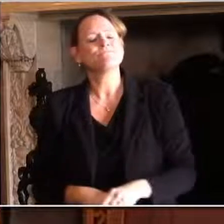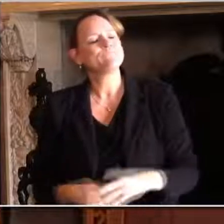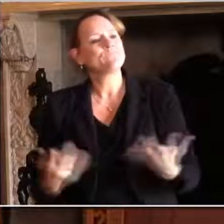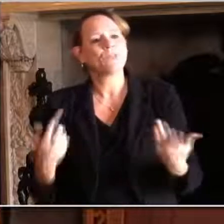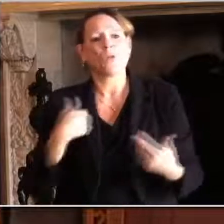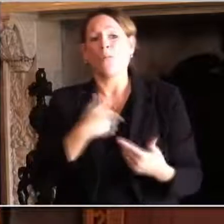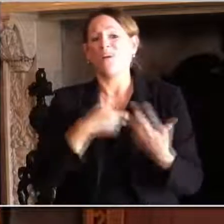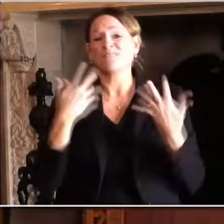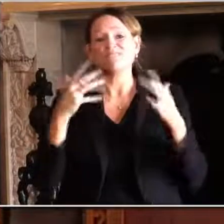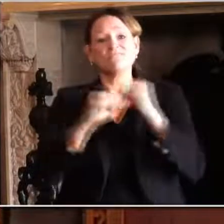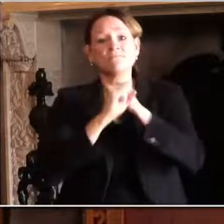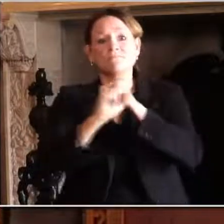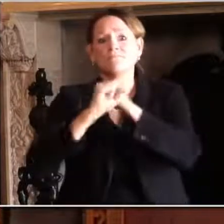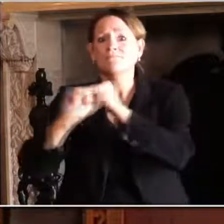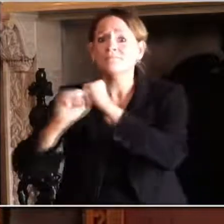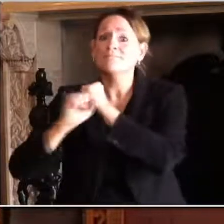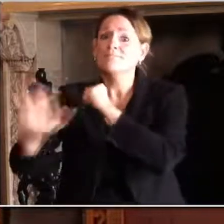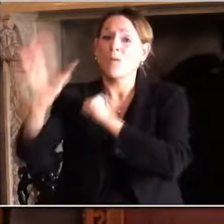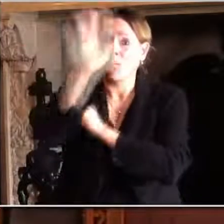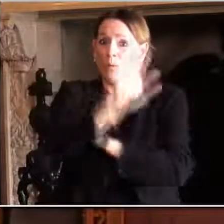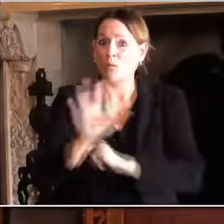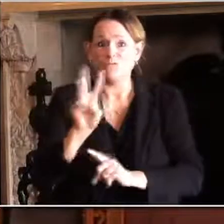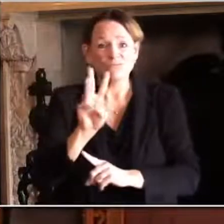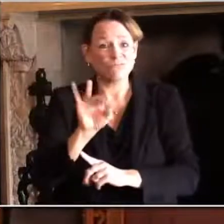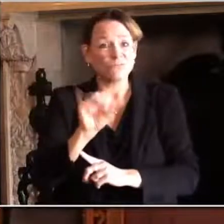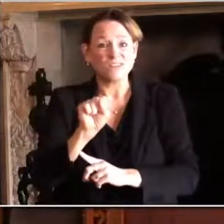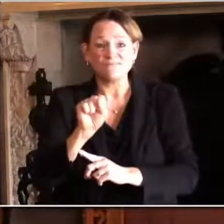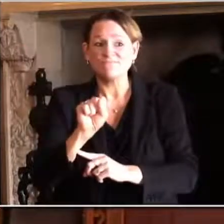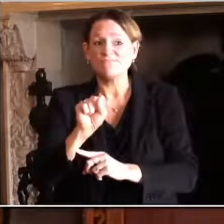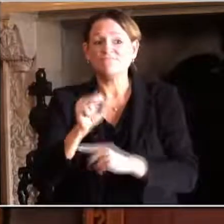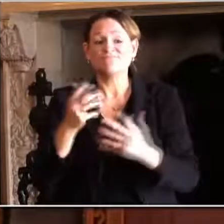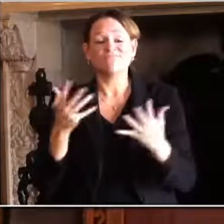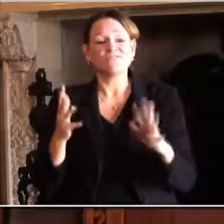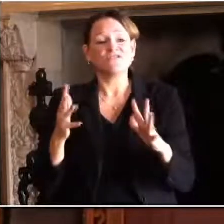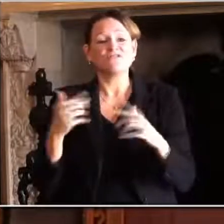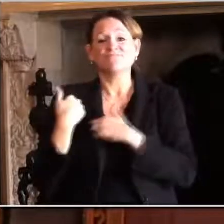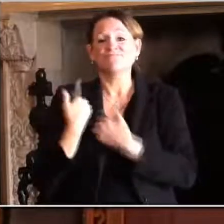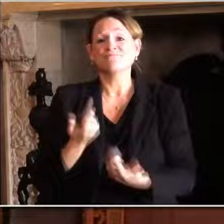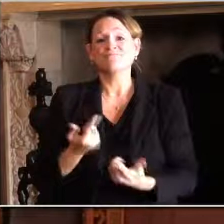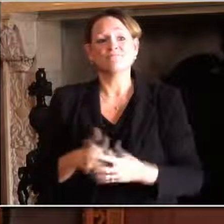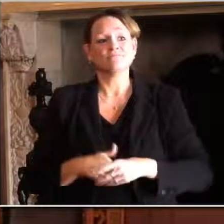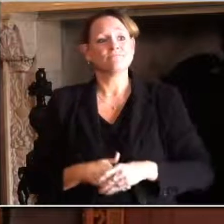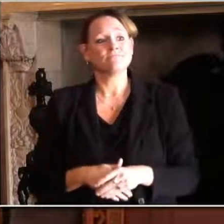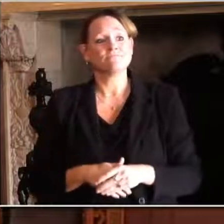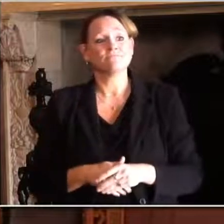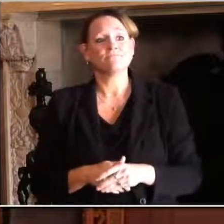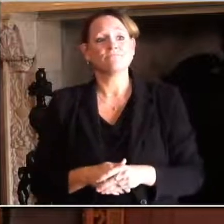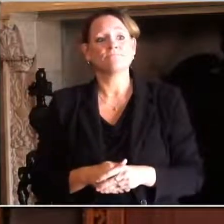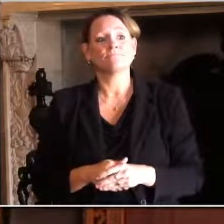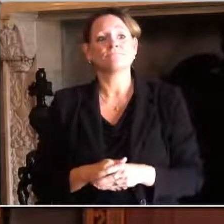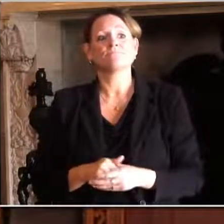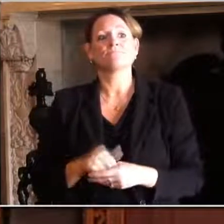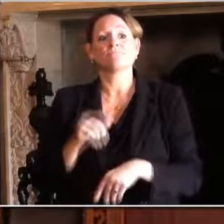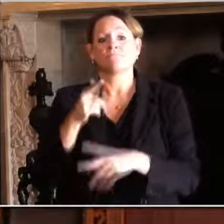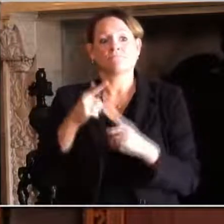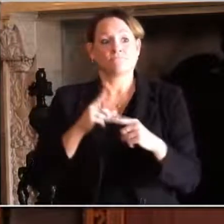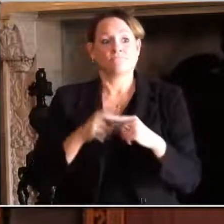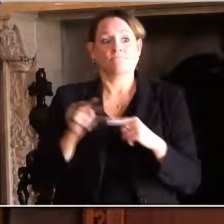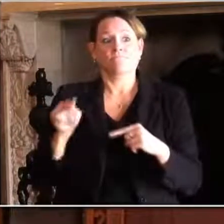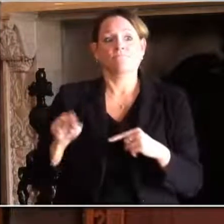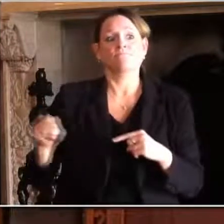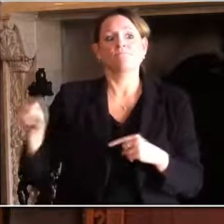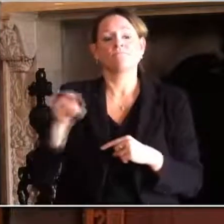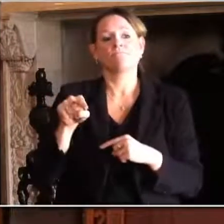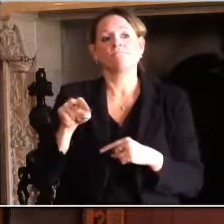some really needed revenue for our small businesses in the state. And as a result